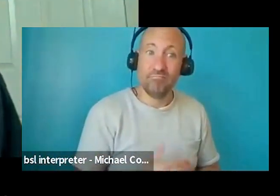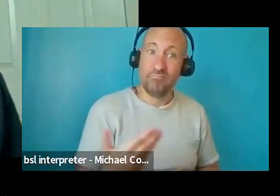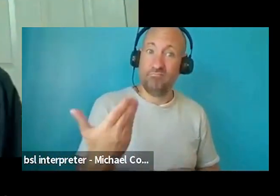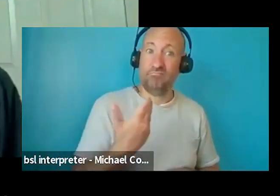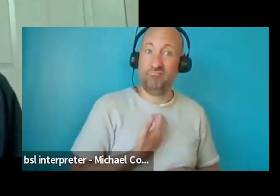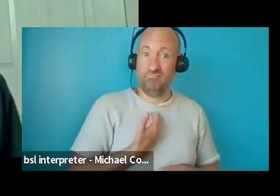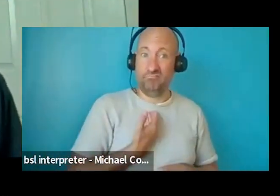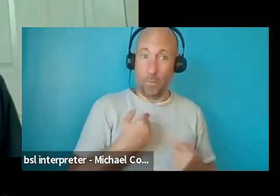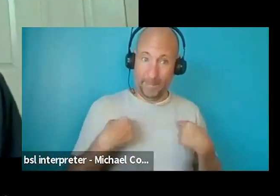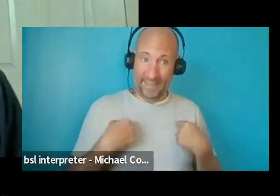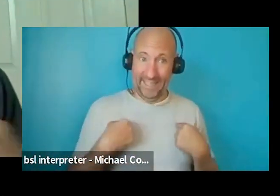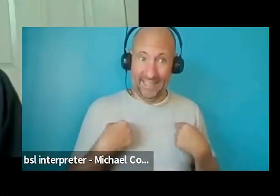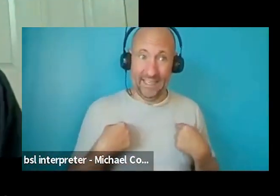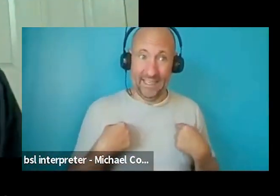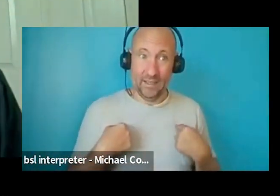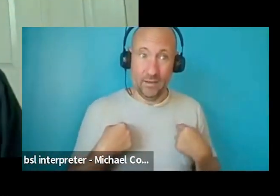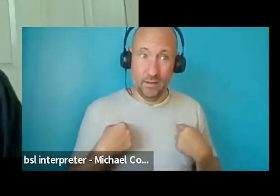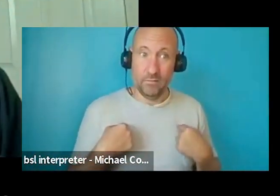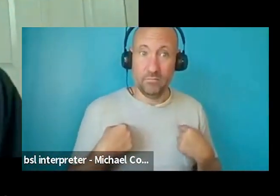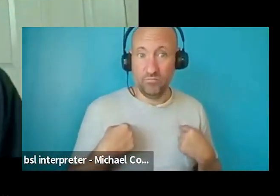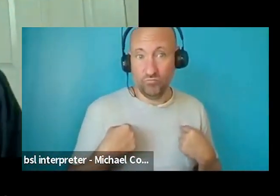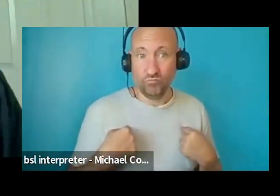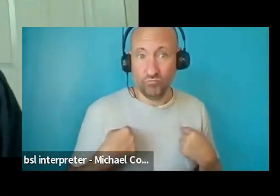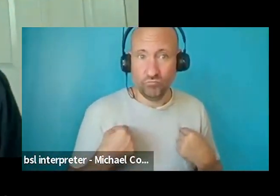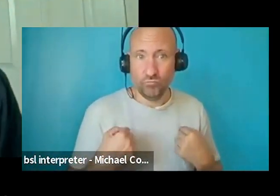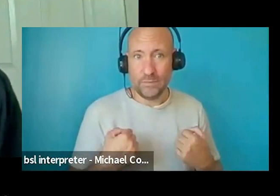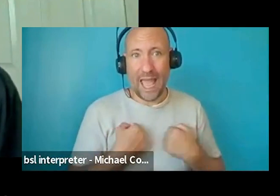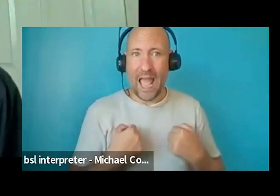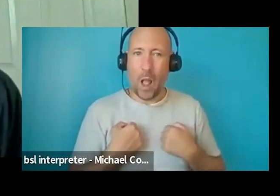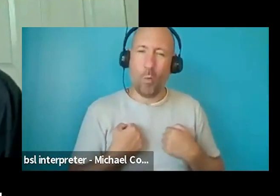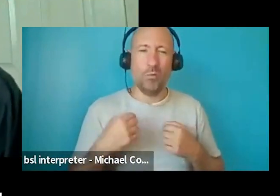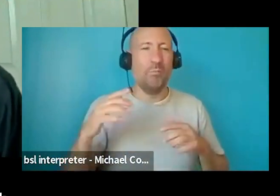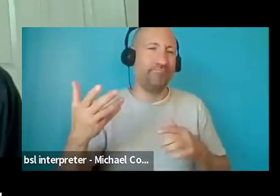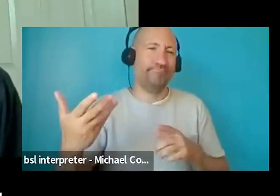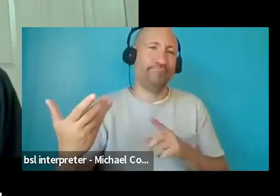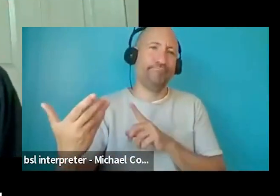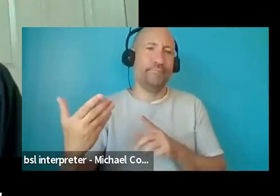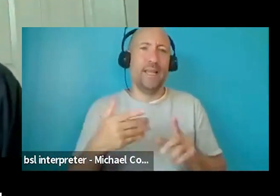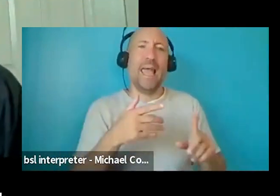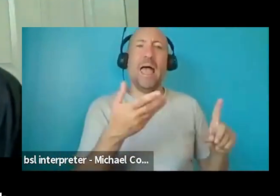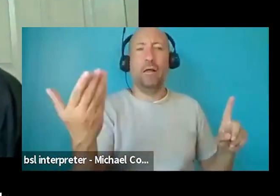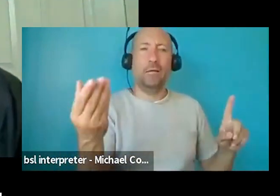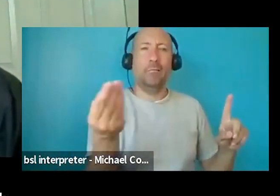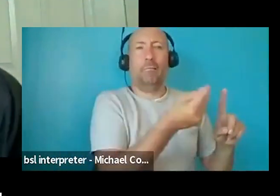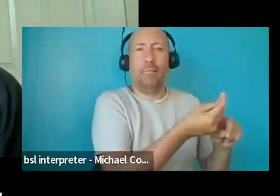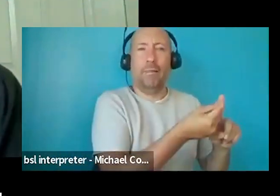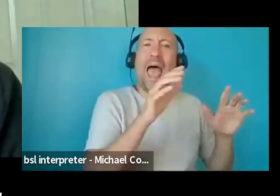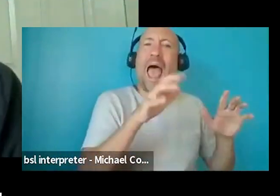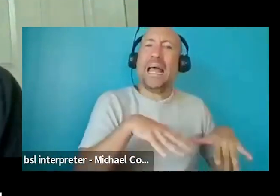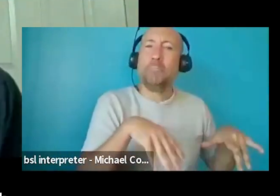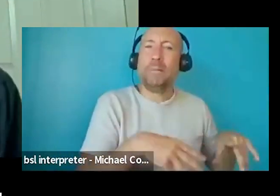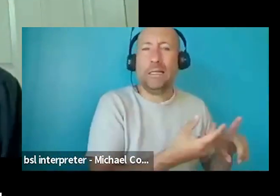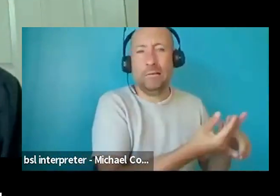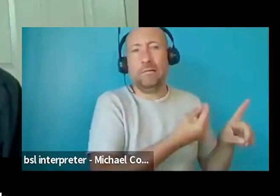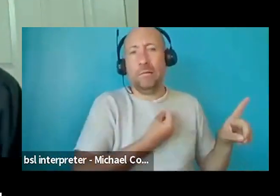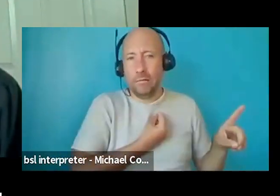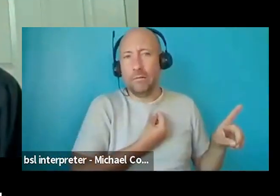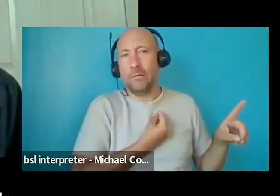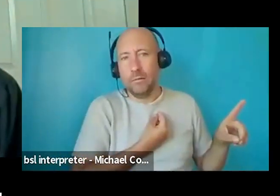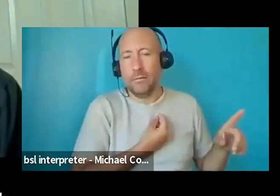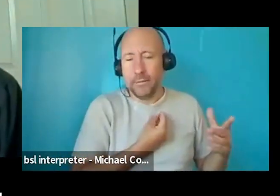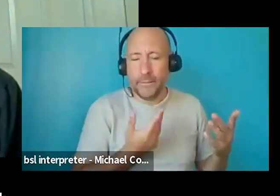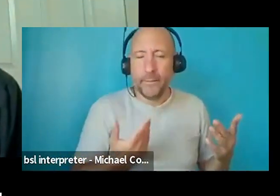directly to me via our administrator. So that will be the point